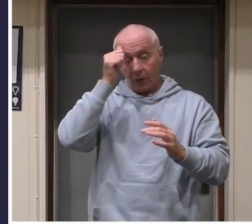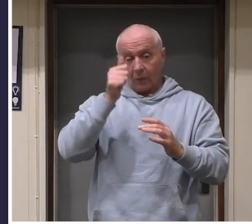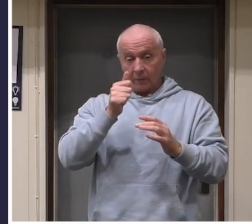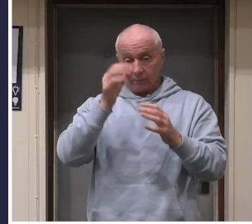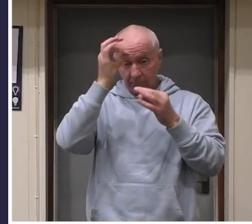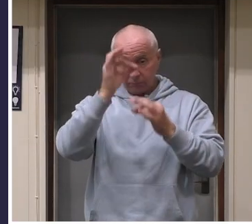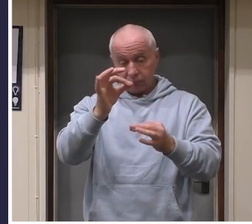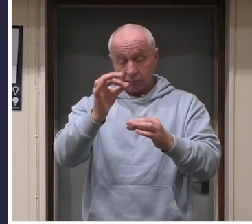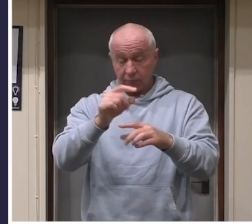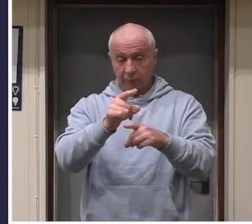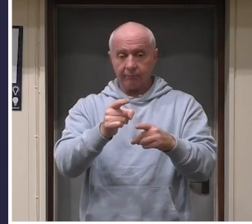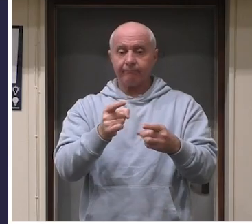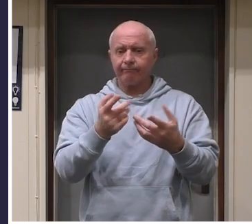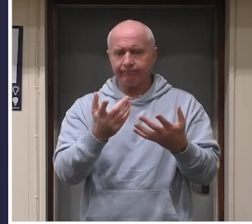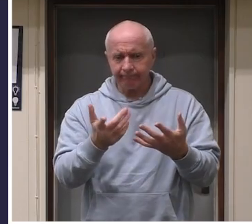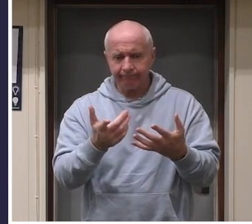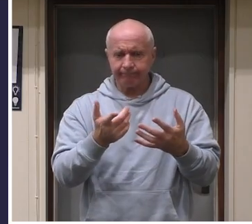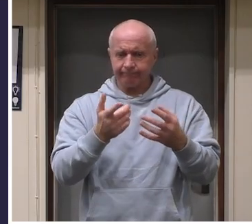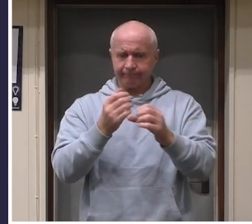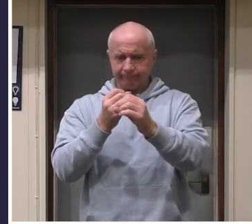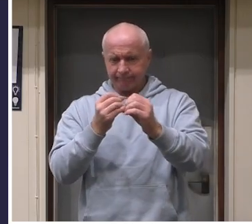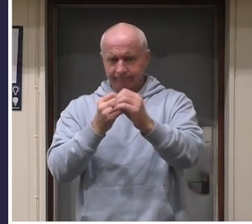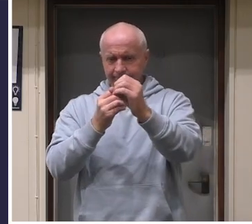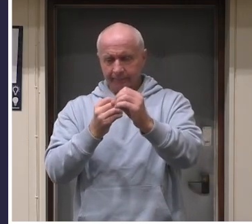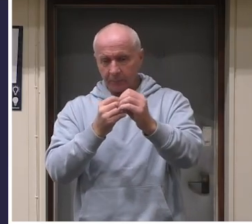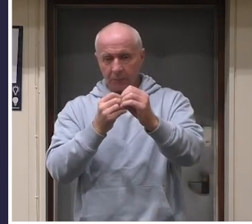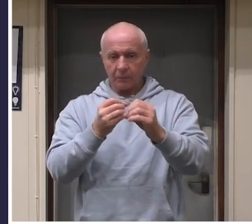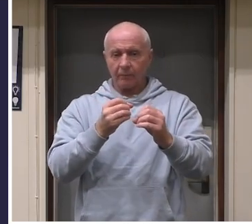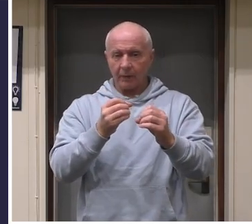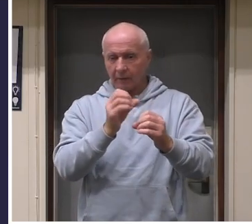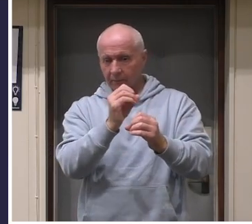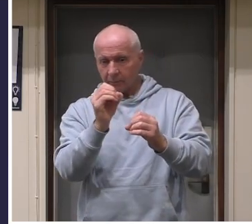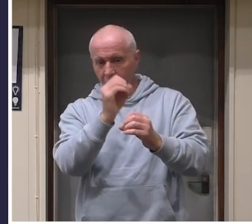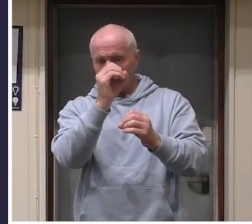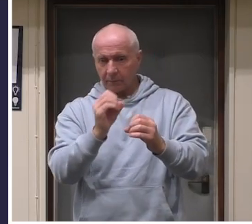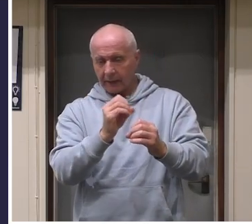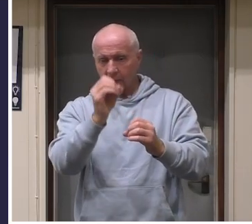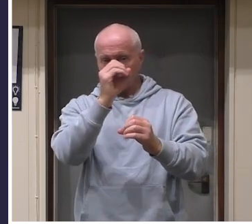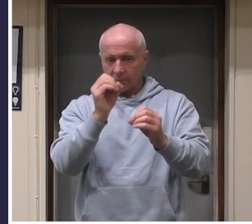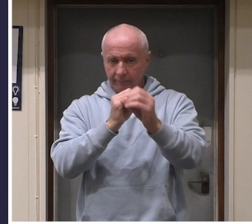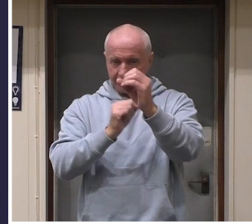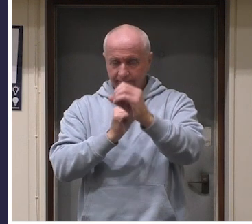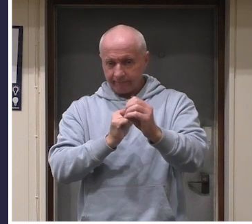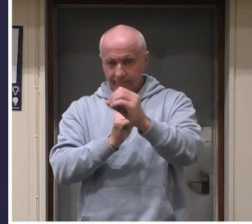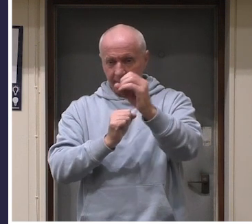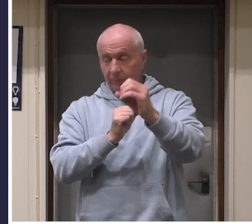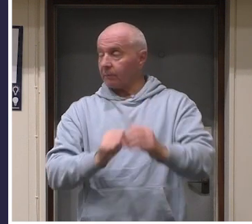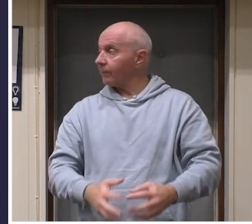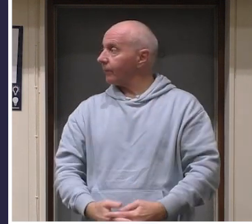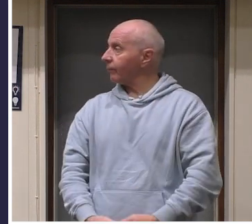precisely how much the object that the sensor is sitting in has moved left, right, up, down, angles, all of these